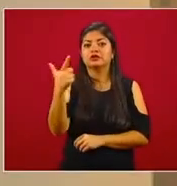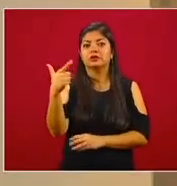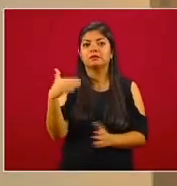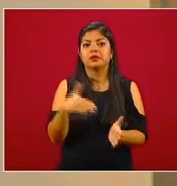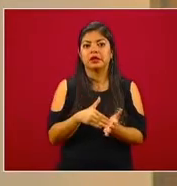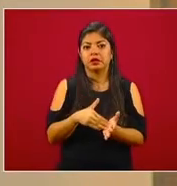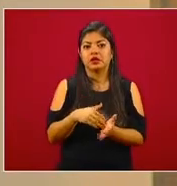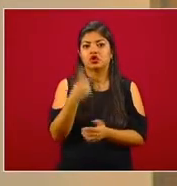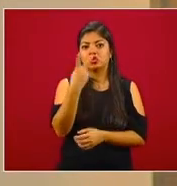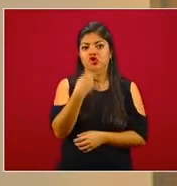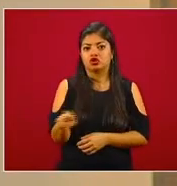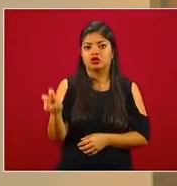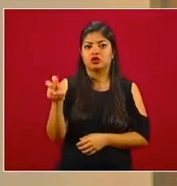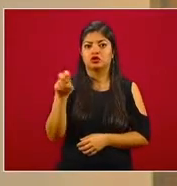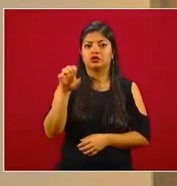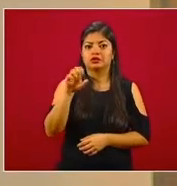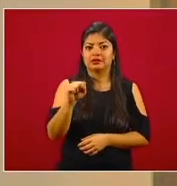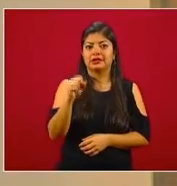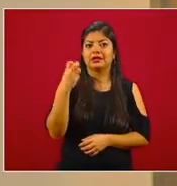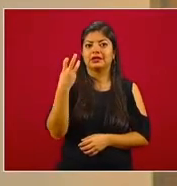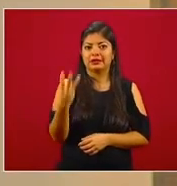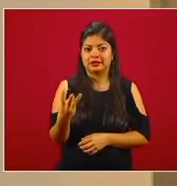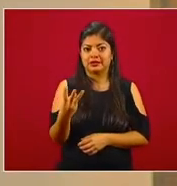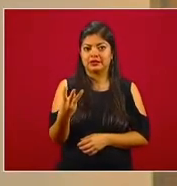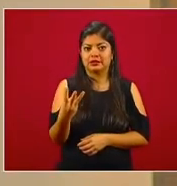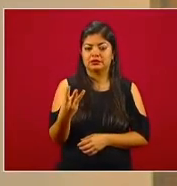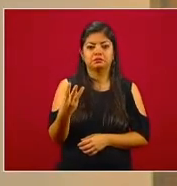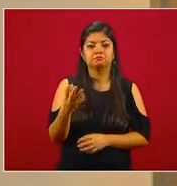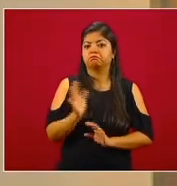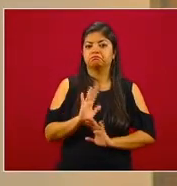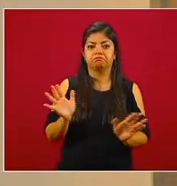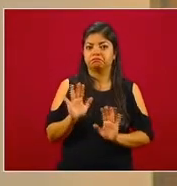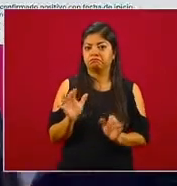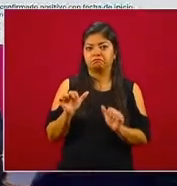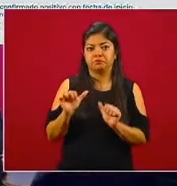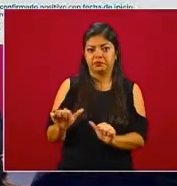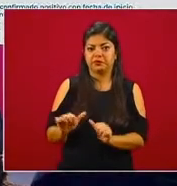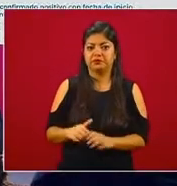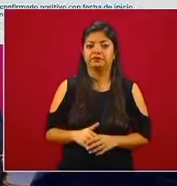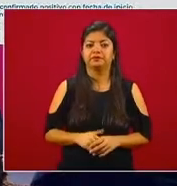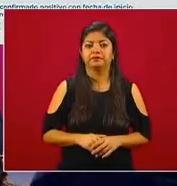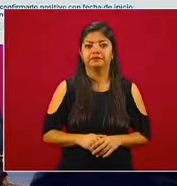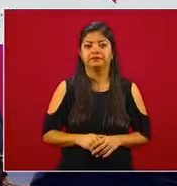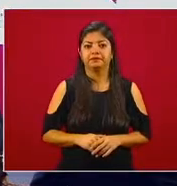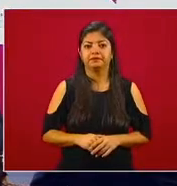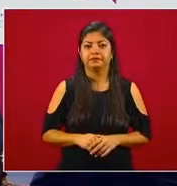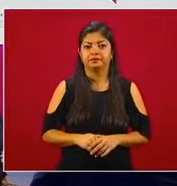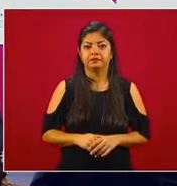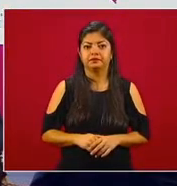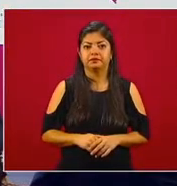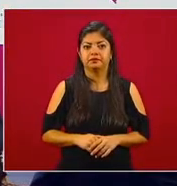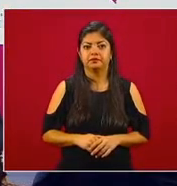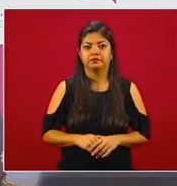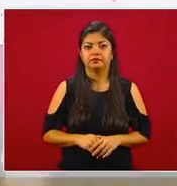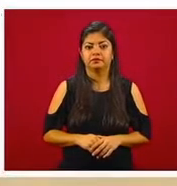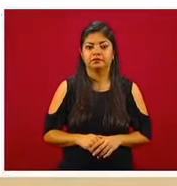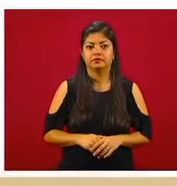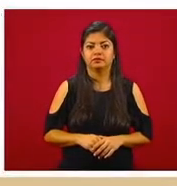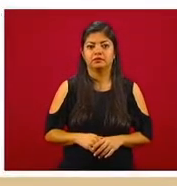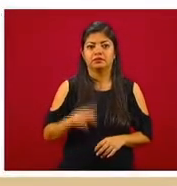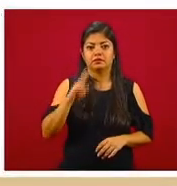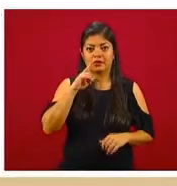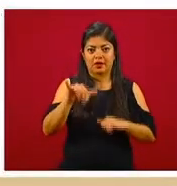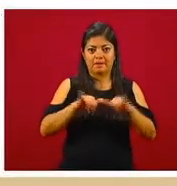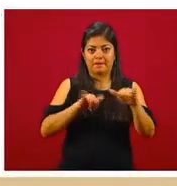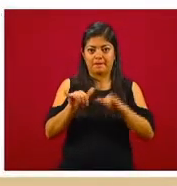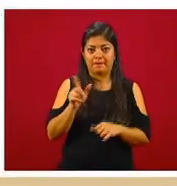out positive as part of this 137,263 81,000 descartados. number or La siguiente, as por favor. part of the 263 plus En el mapa that